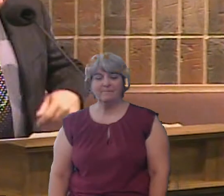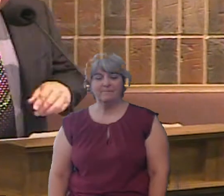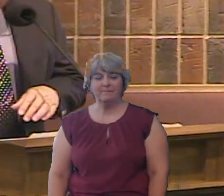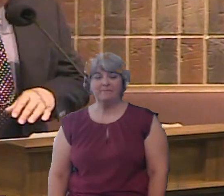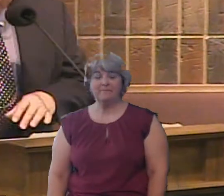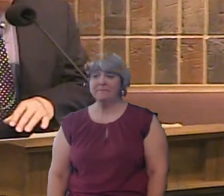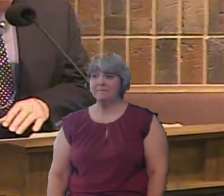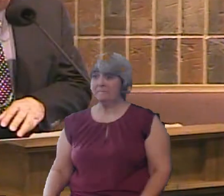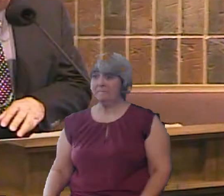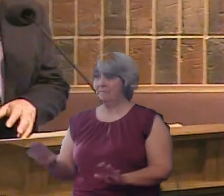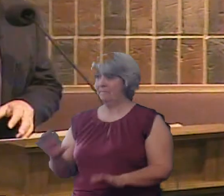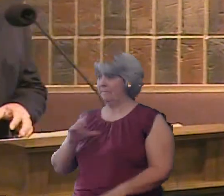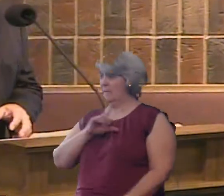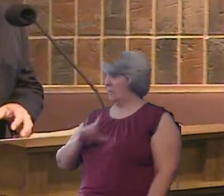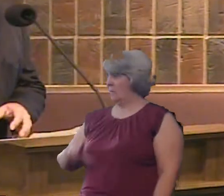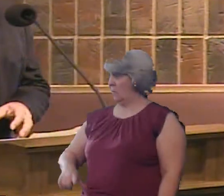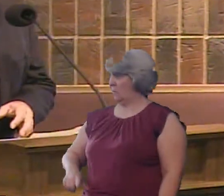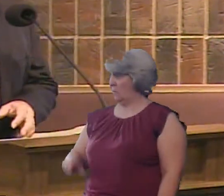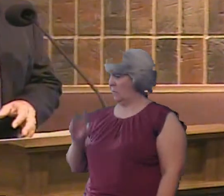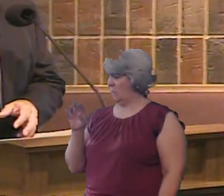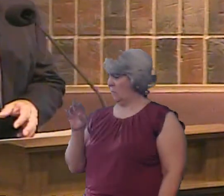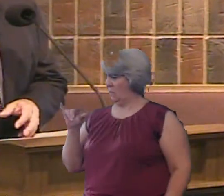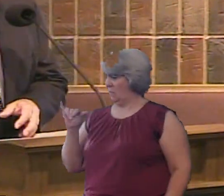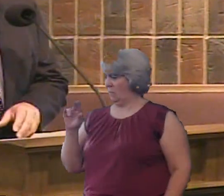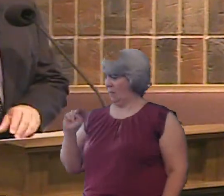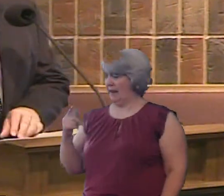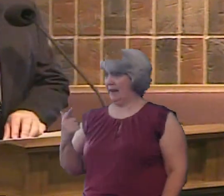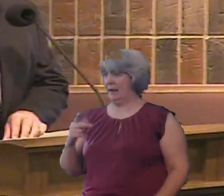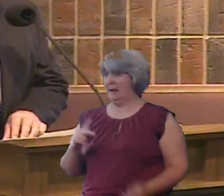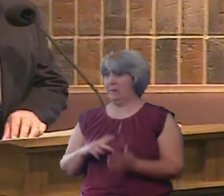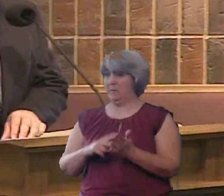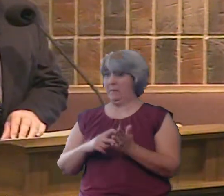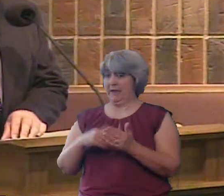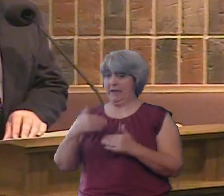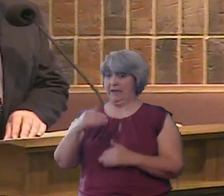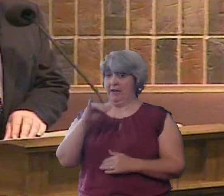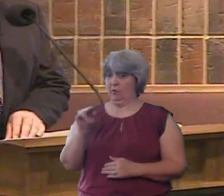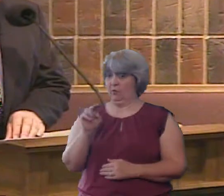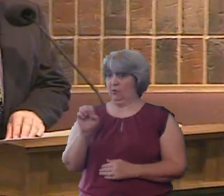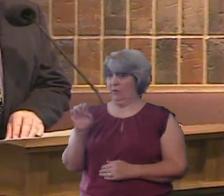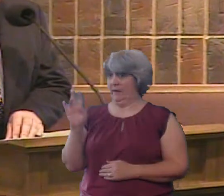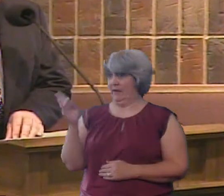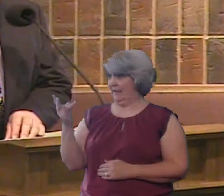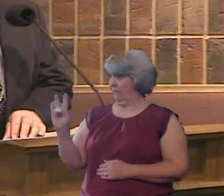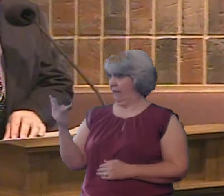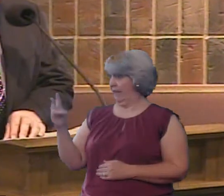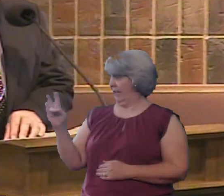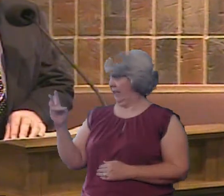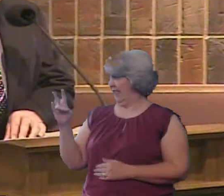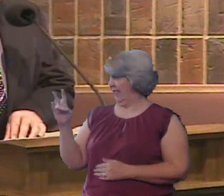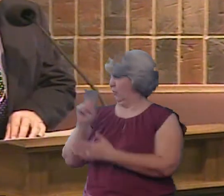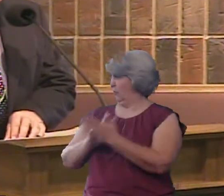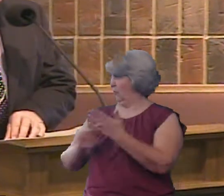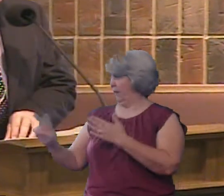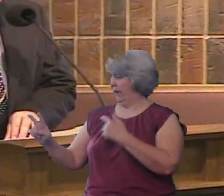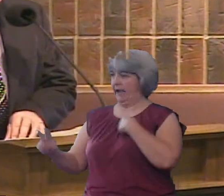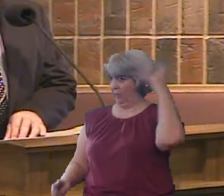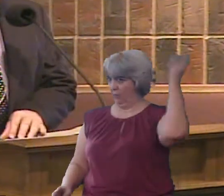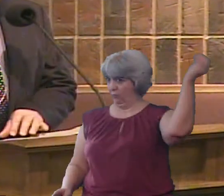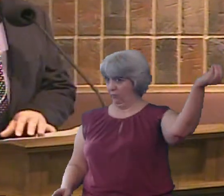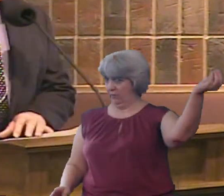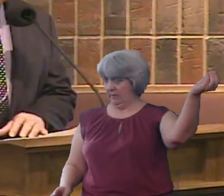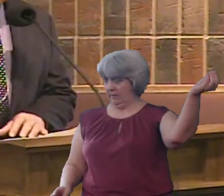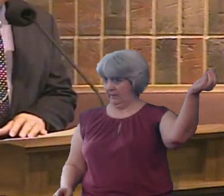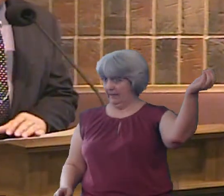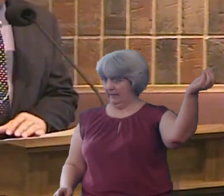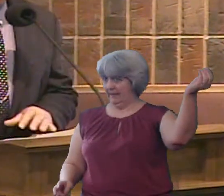Lord willing, in a couple of weeks, on the 17th of June, I'm going to be somewhere else. I